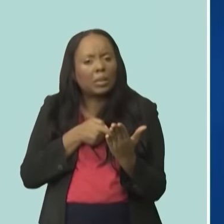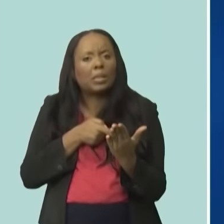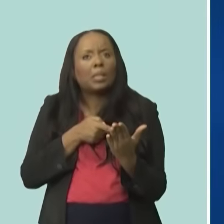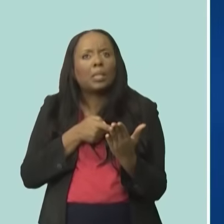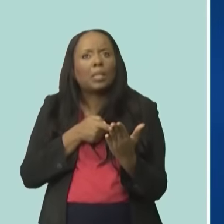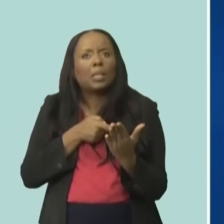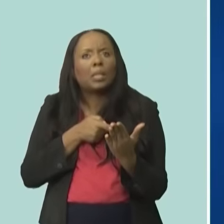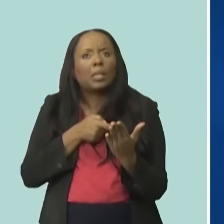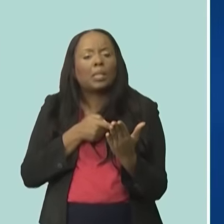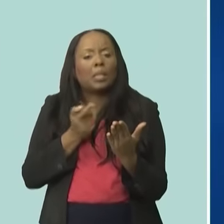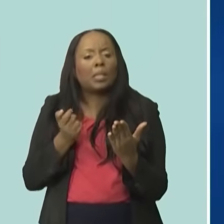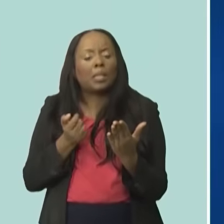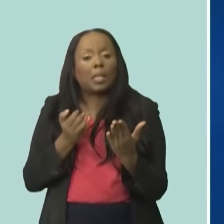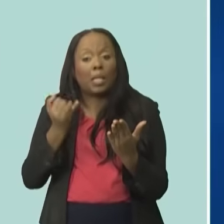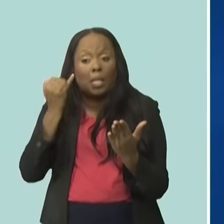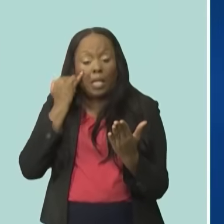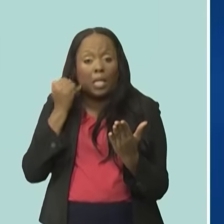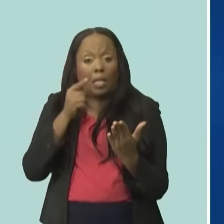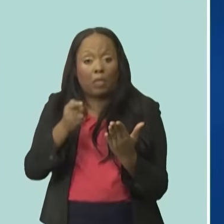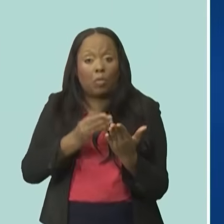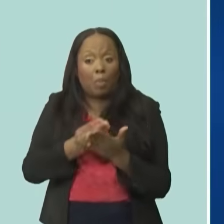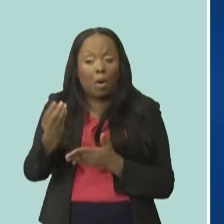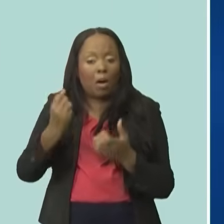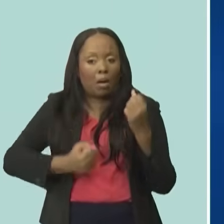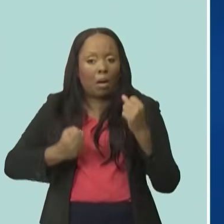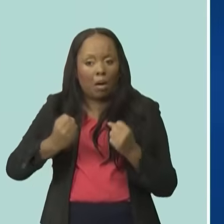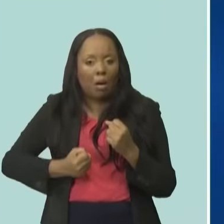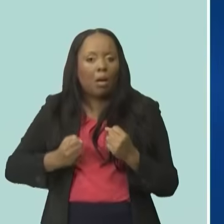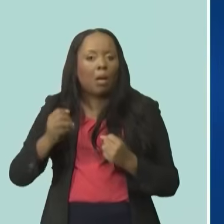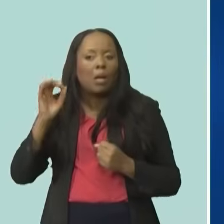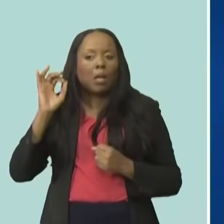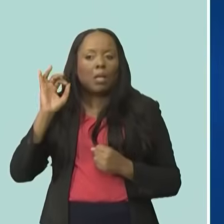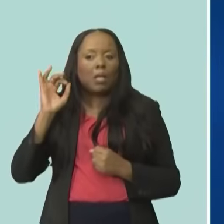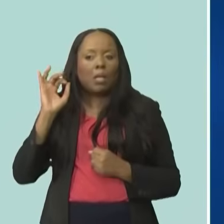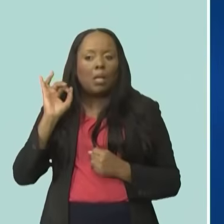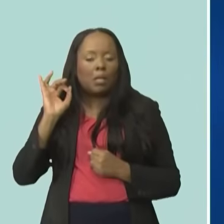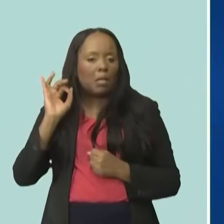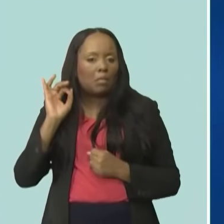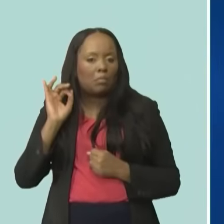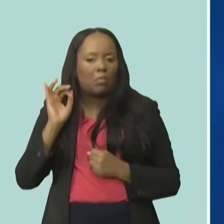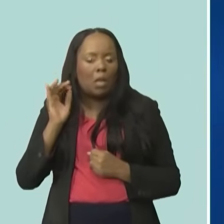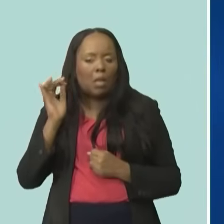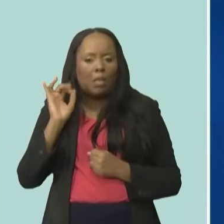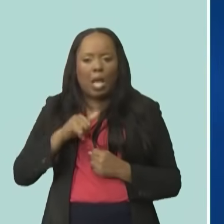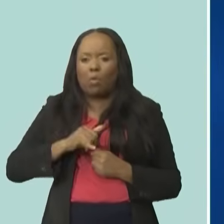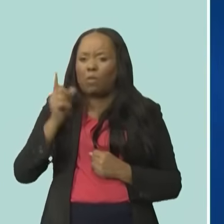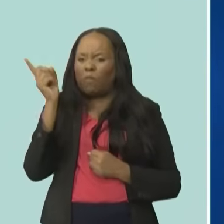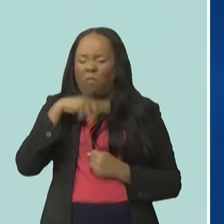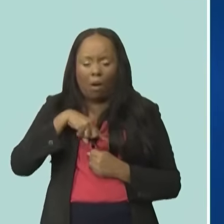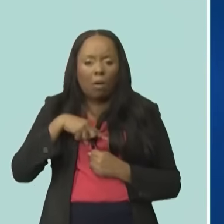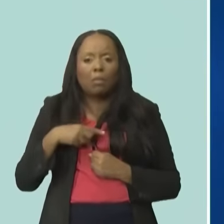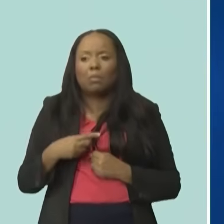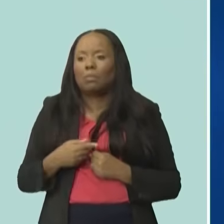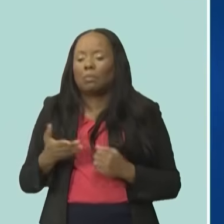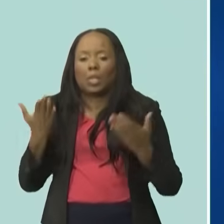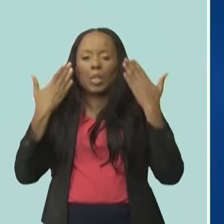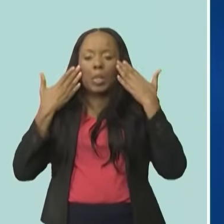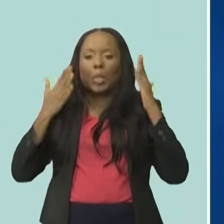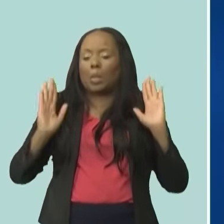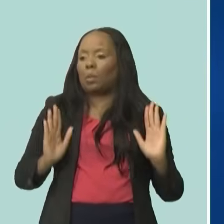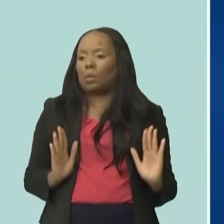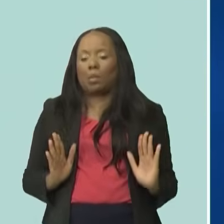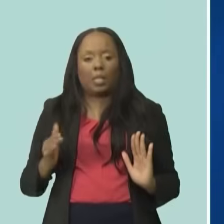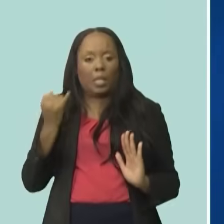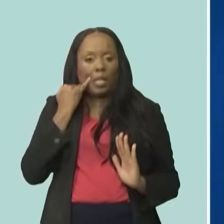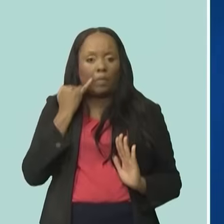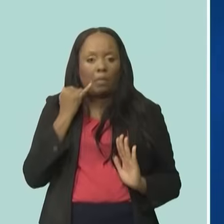way of compensating those persons. I am not sure that this is the type of loss that would have been considered